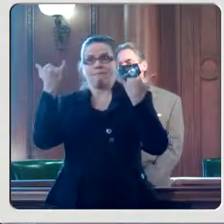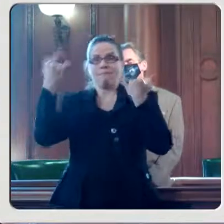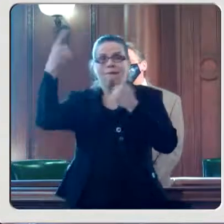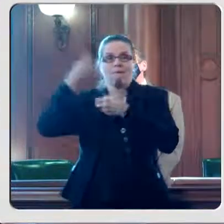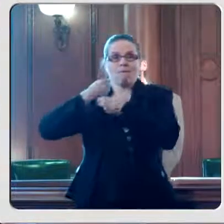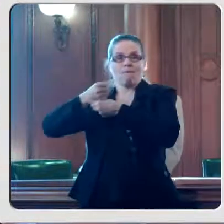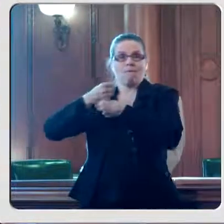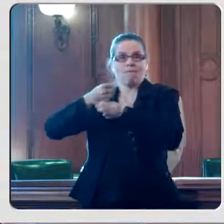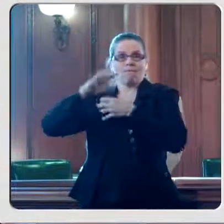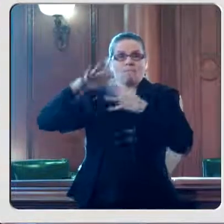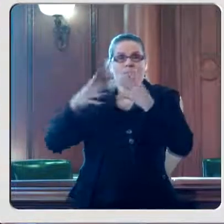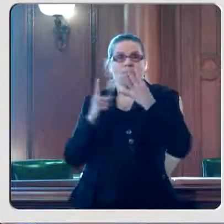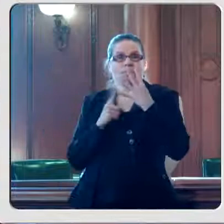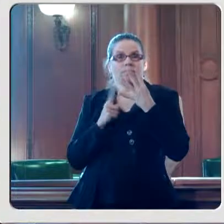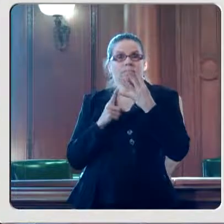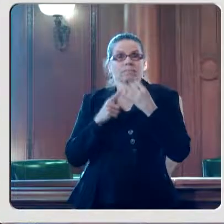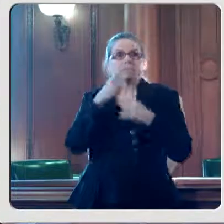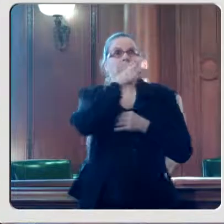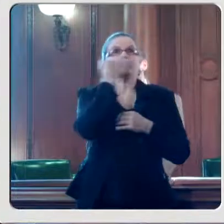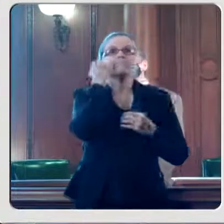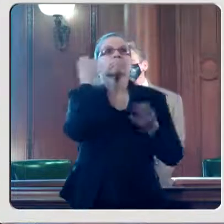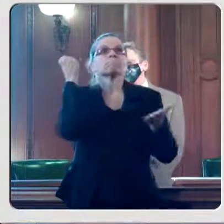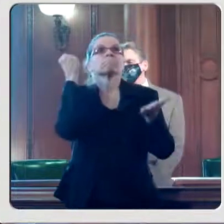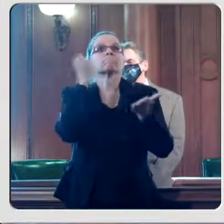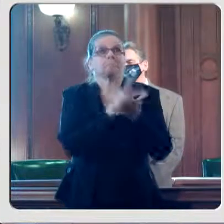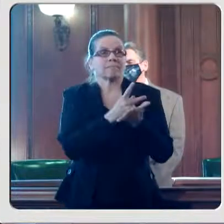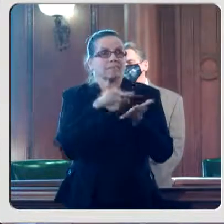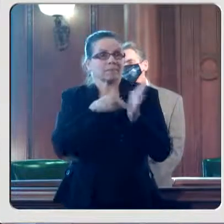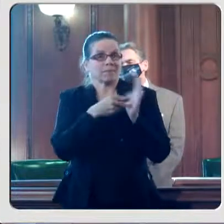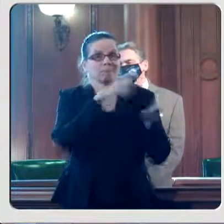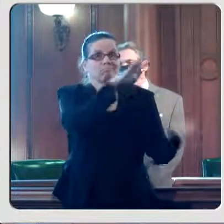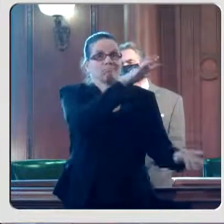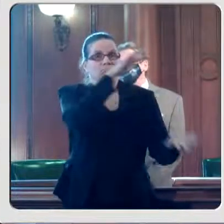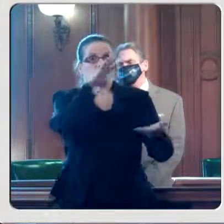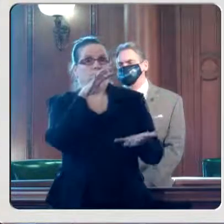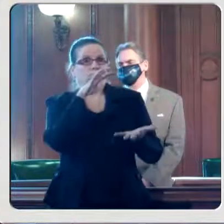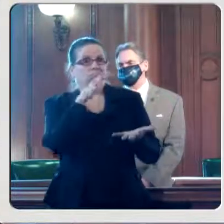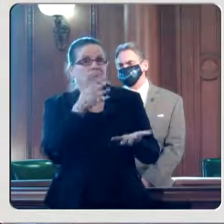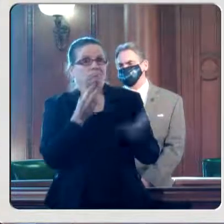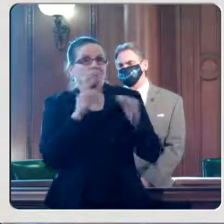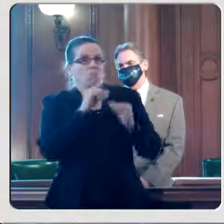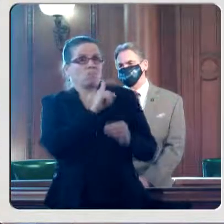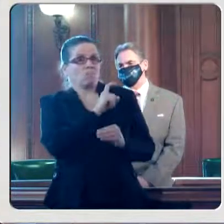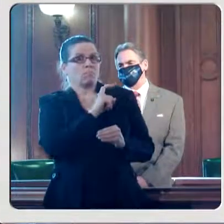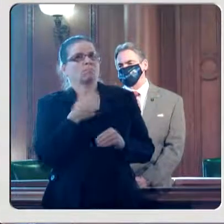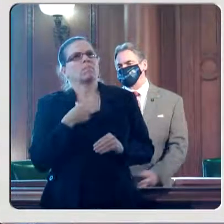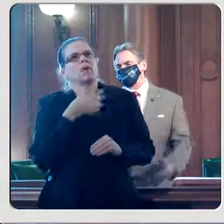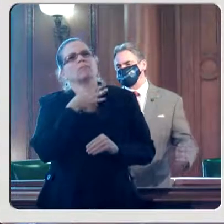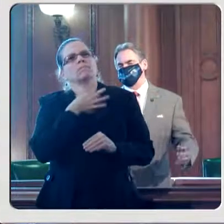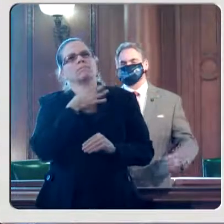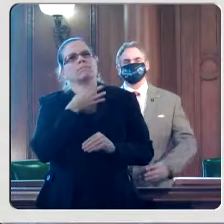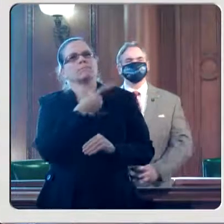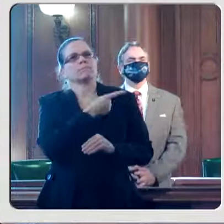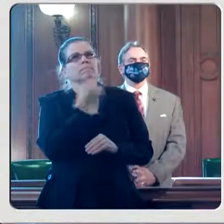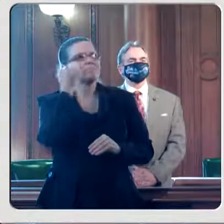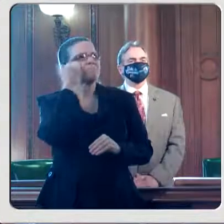lot to expand availability. If supply wasn't an issue in itself, how quickly do you think you'd